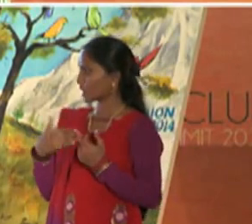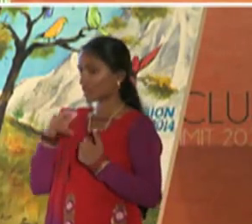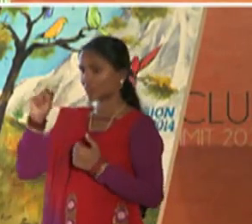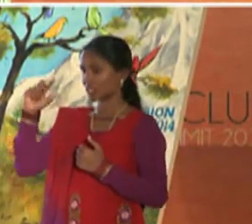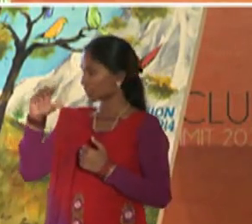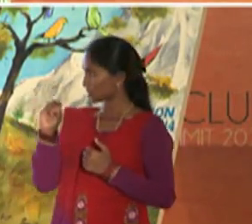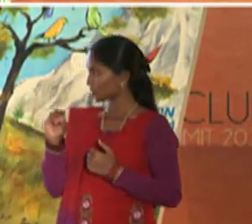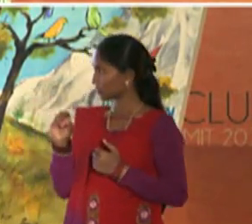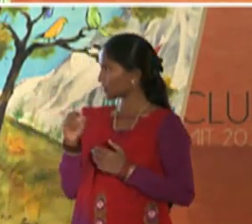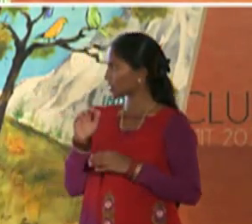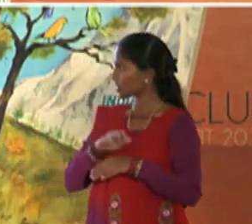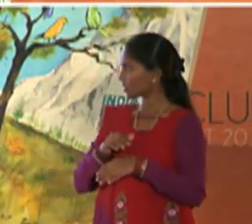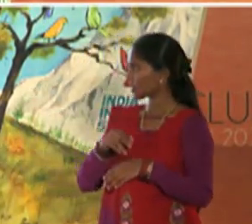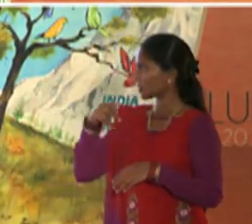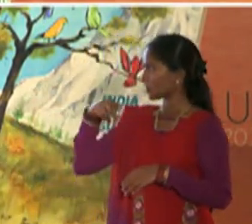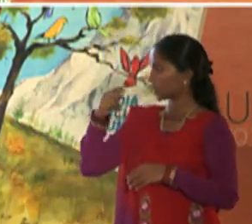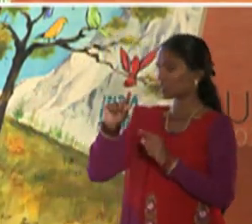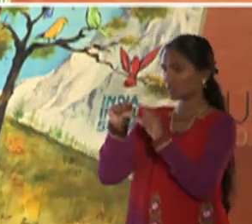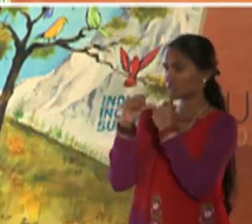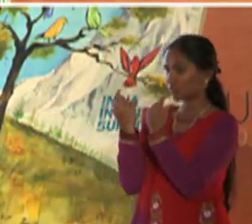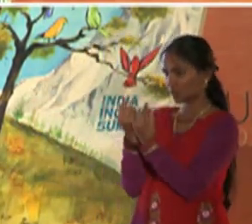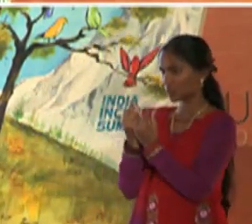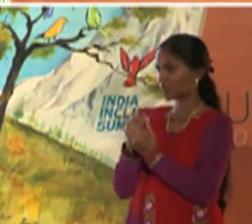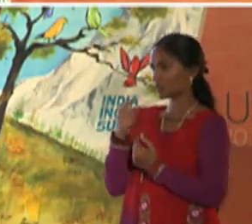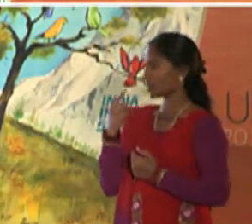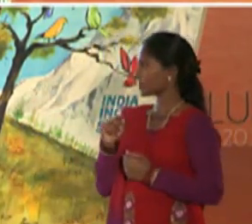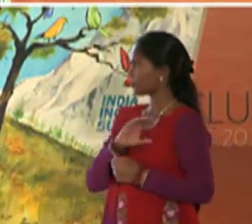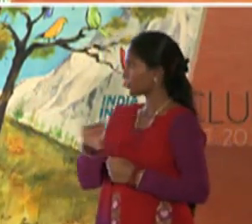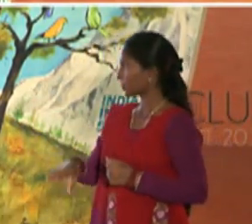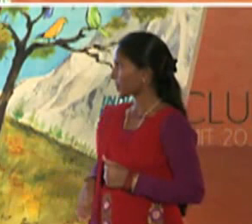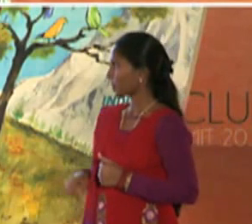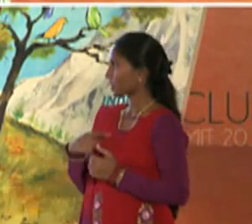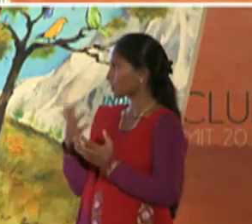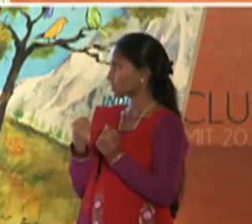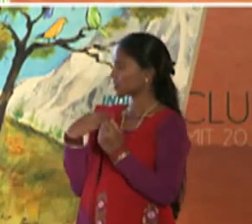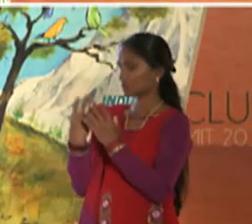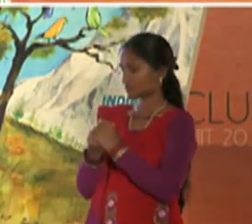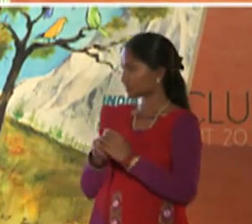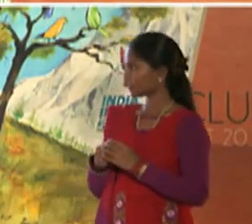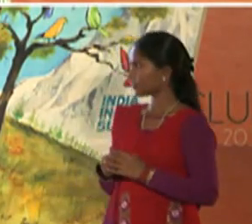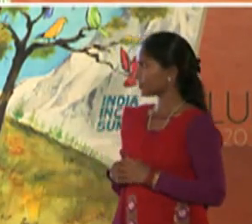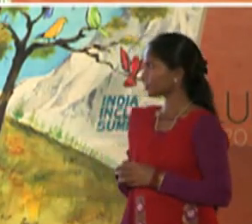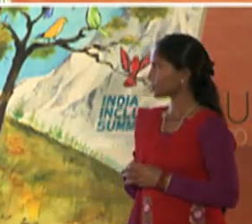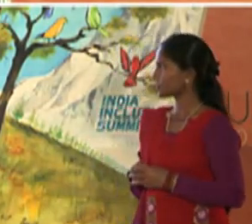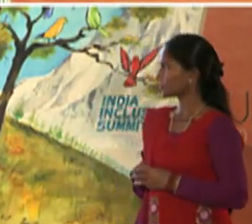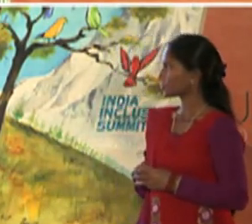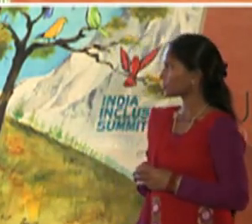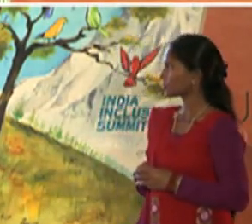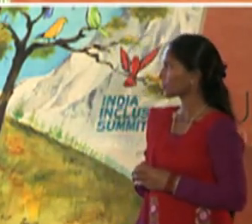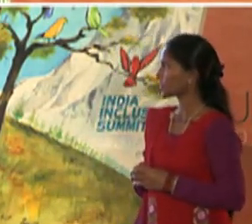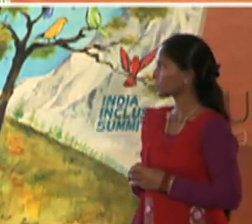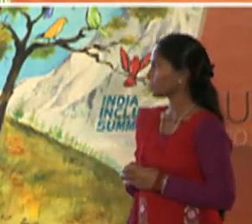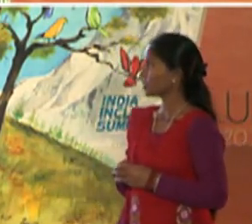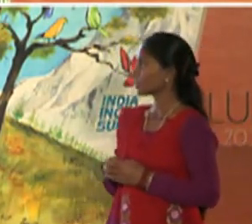organization called People's Action Group for Inclusion and Rights, and she works with Mohammad Iqbal. And so they put the